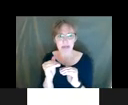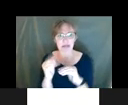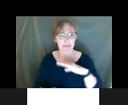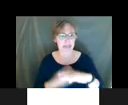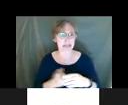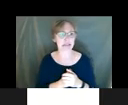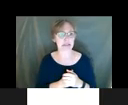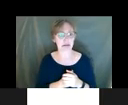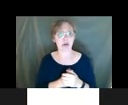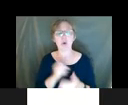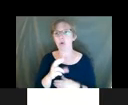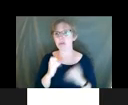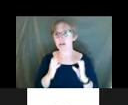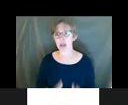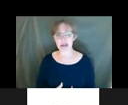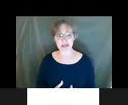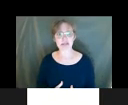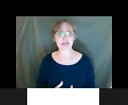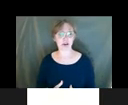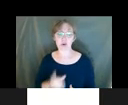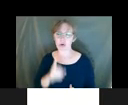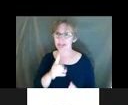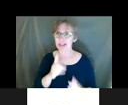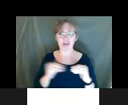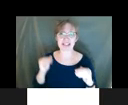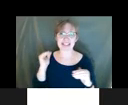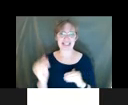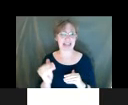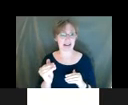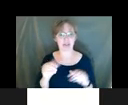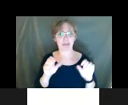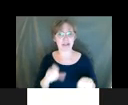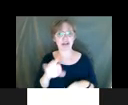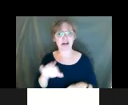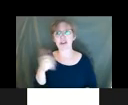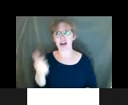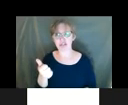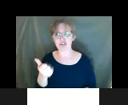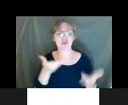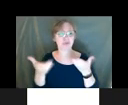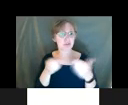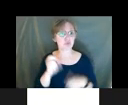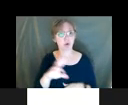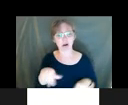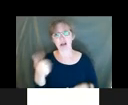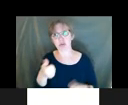service capacity of other relatives or other providers.